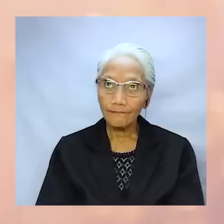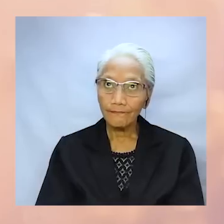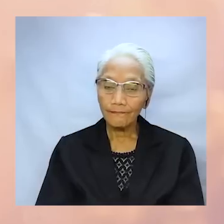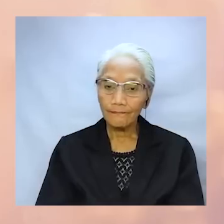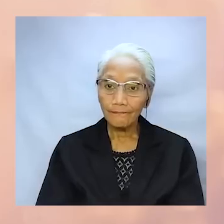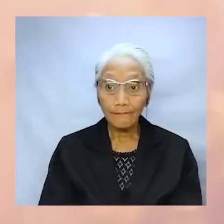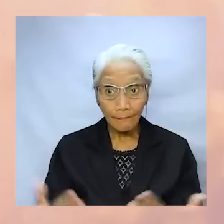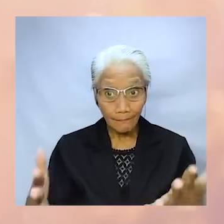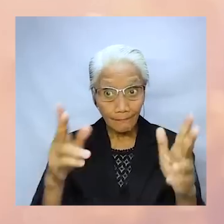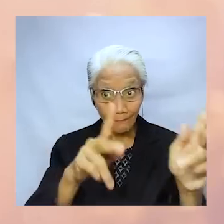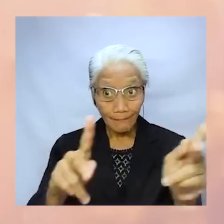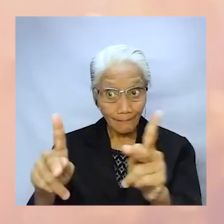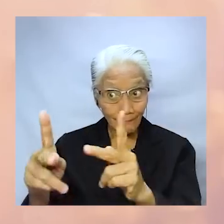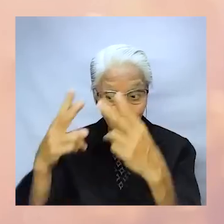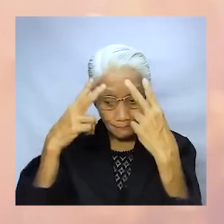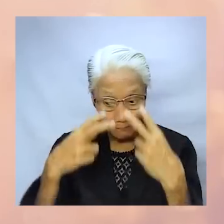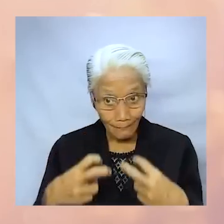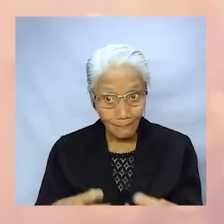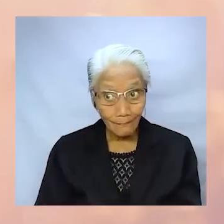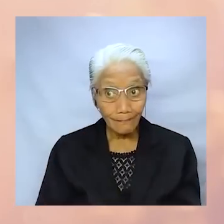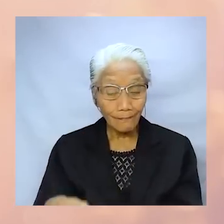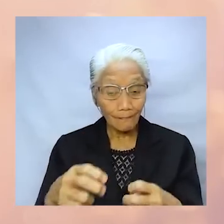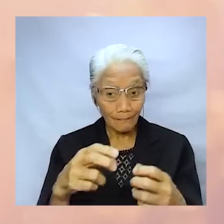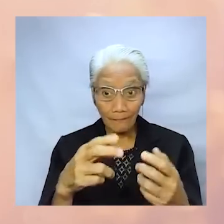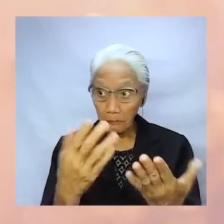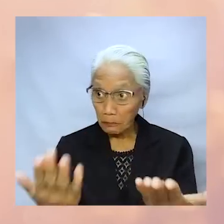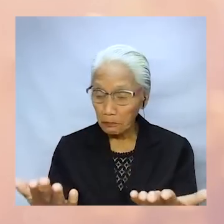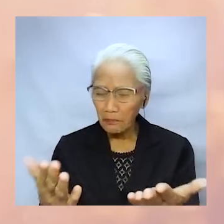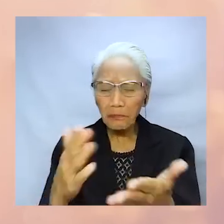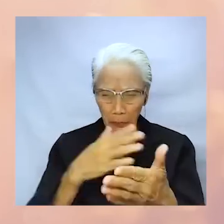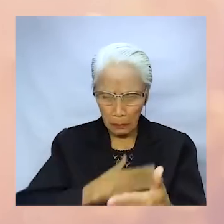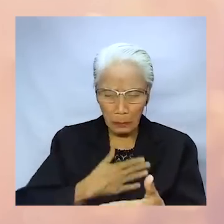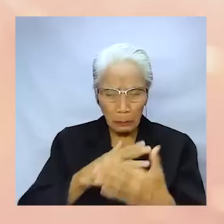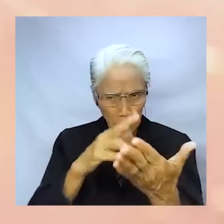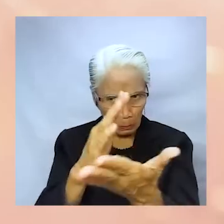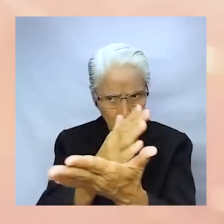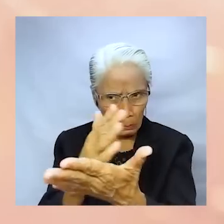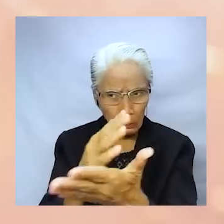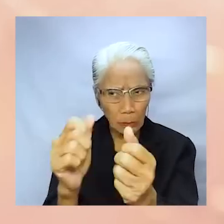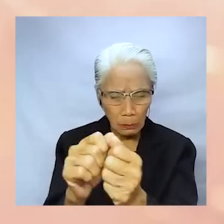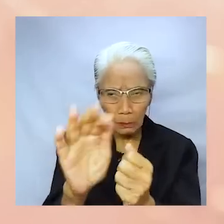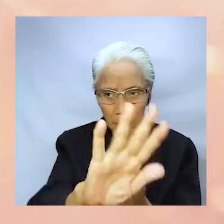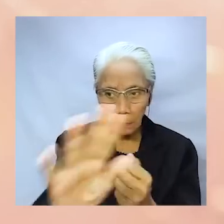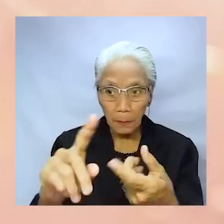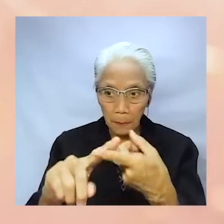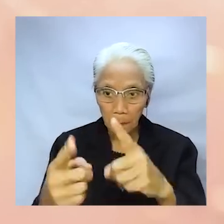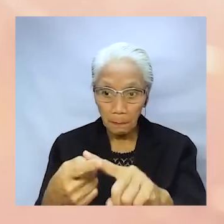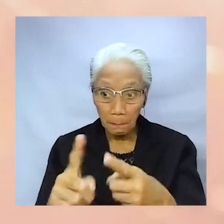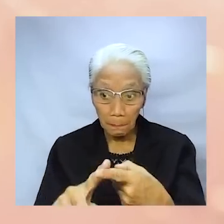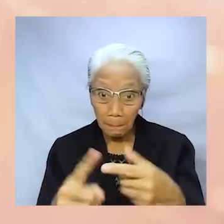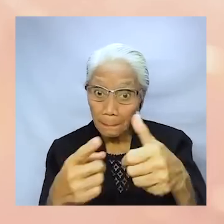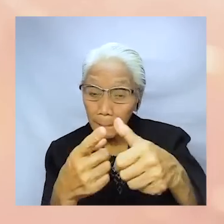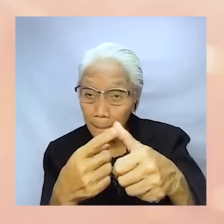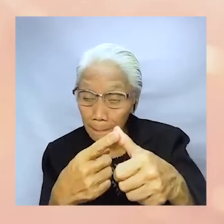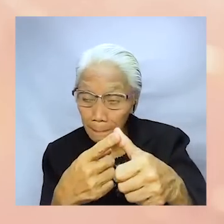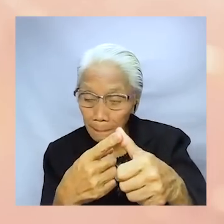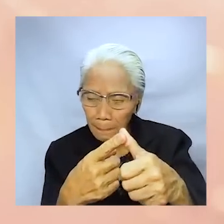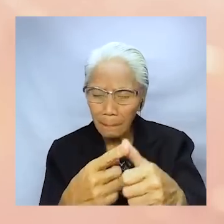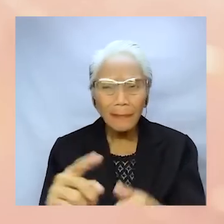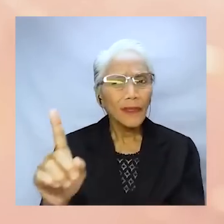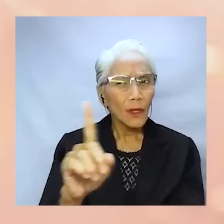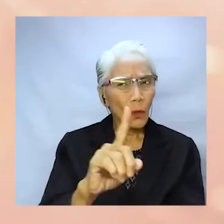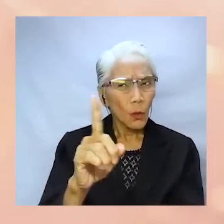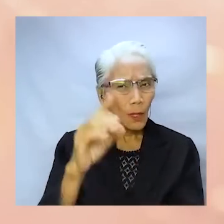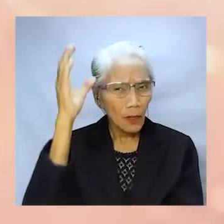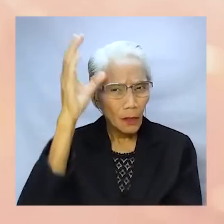We have prepared reflection points for you. Please share them with your companions. The first point is, what causes